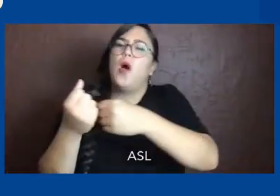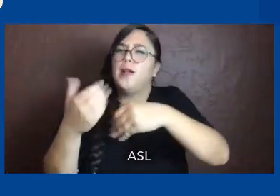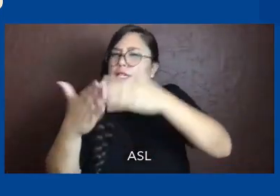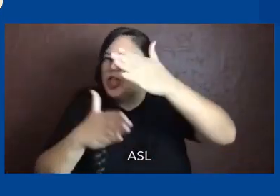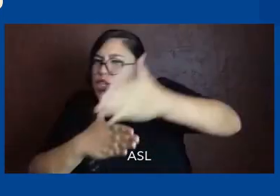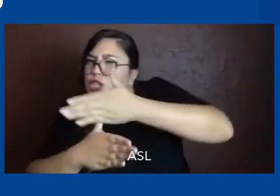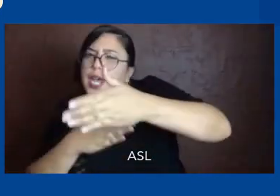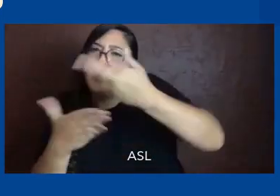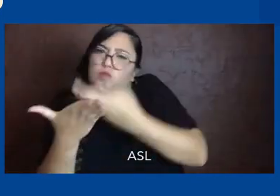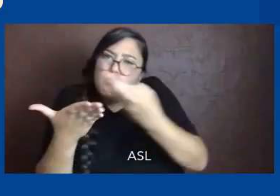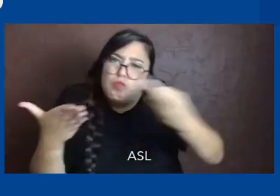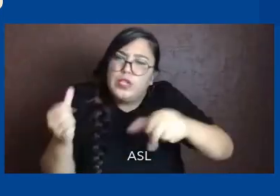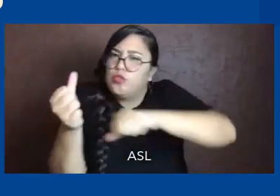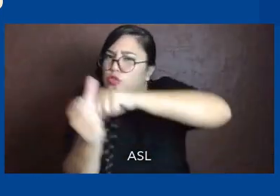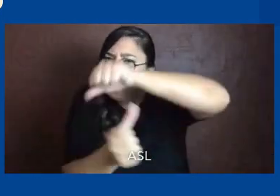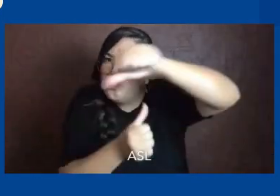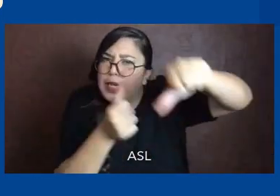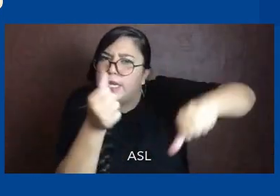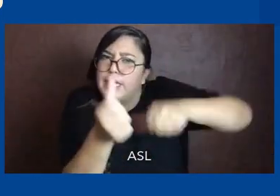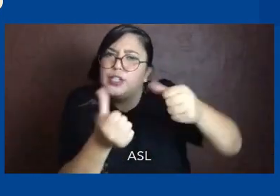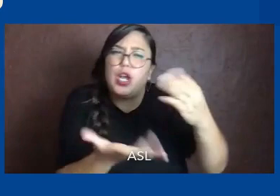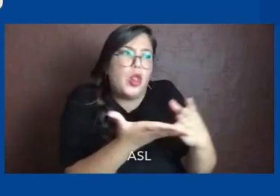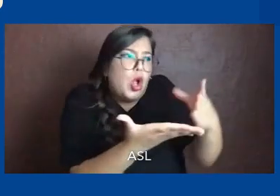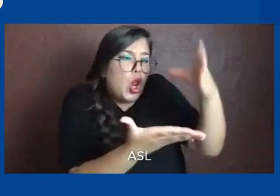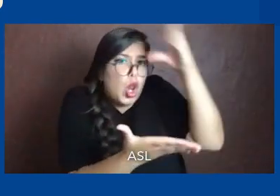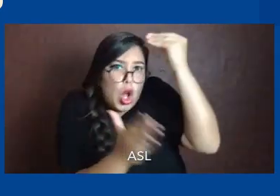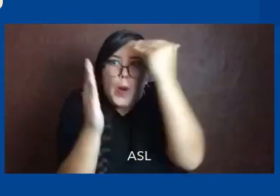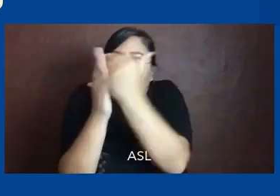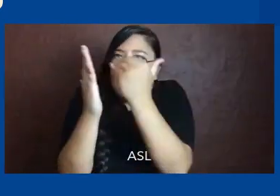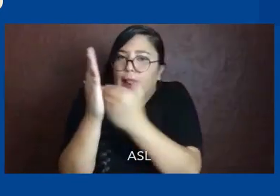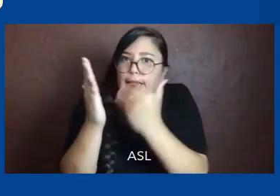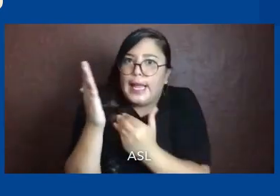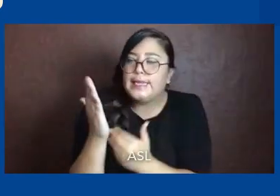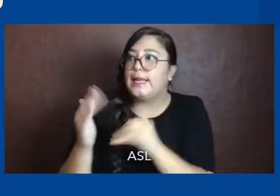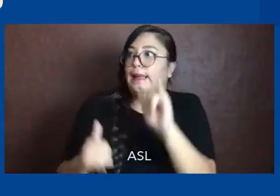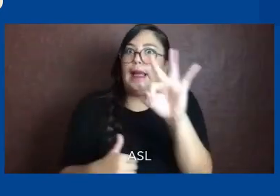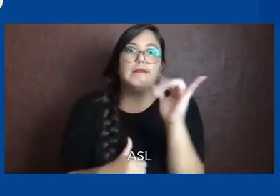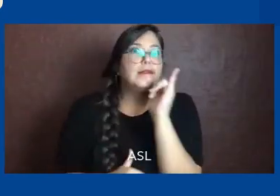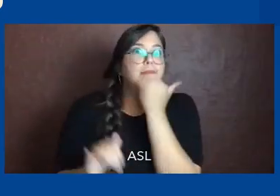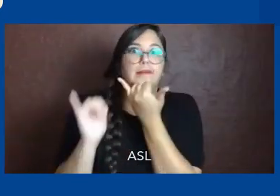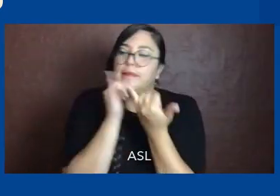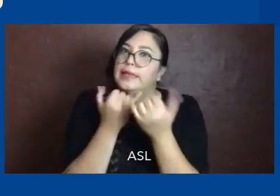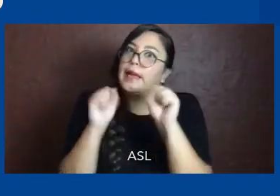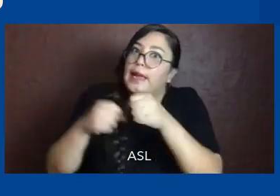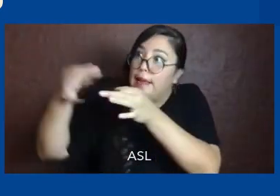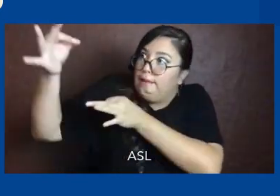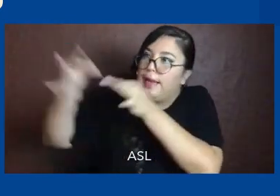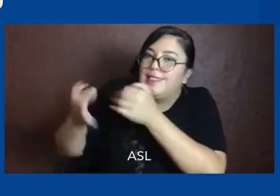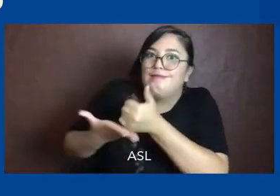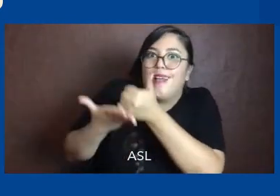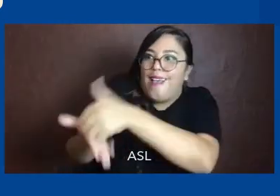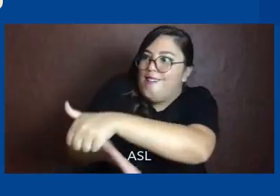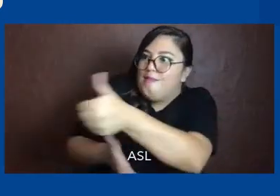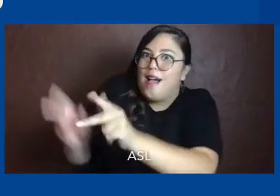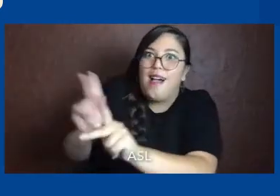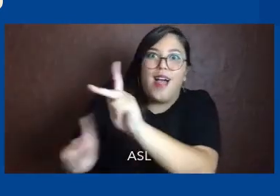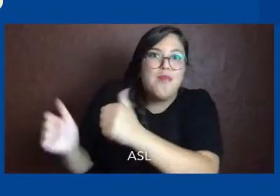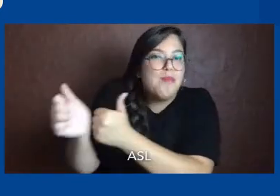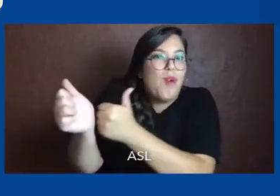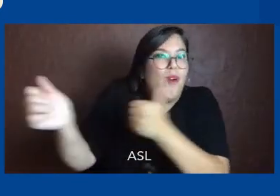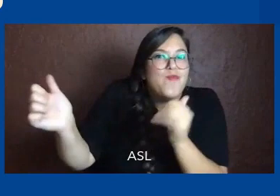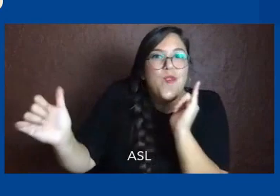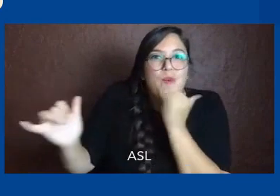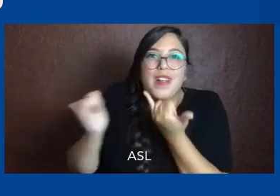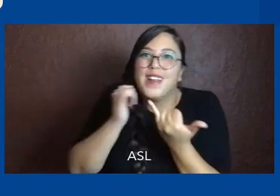out on the road. We could help each other avoid some of those awful, horrible, humiliating mistakes that await us all the